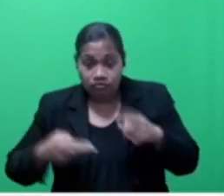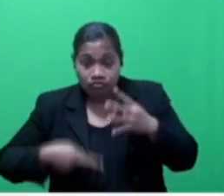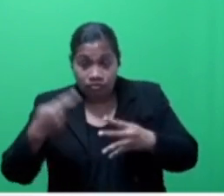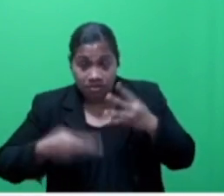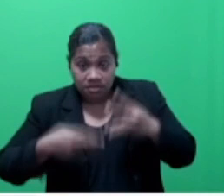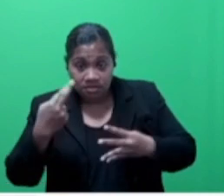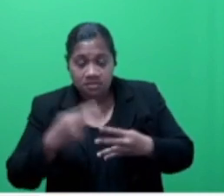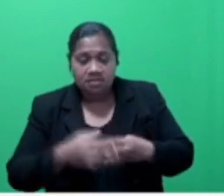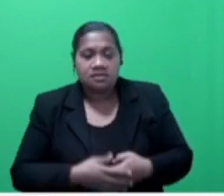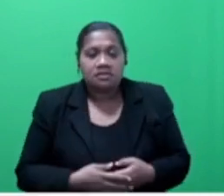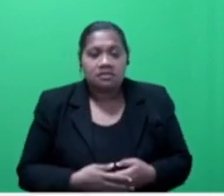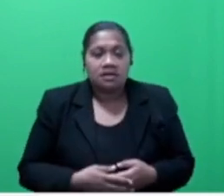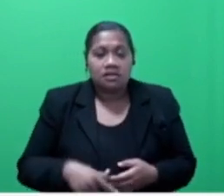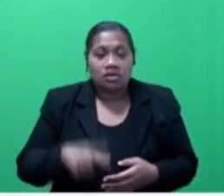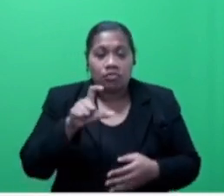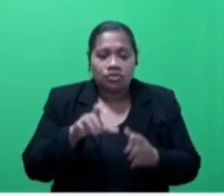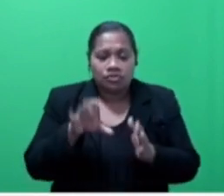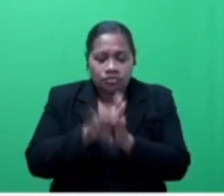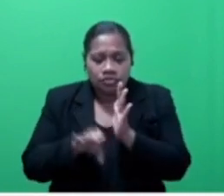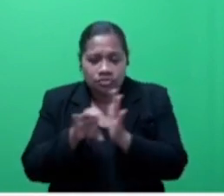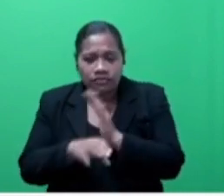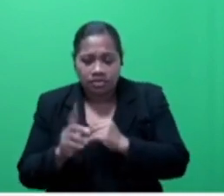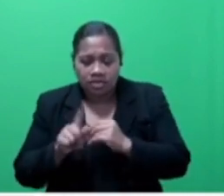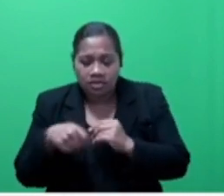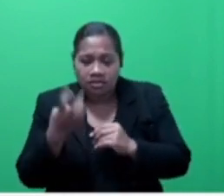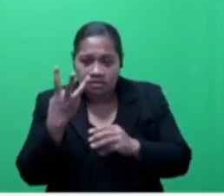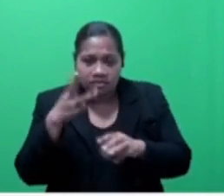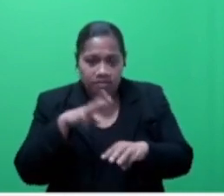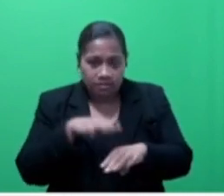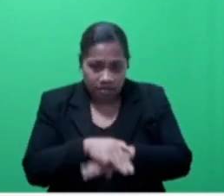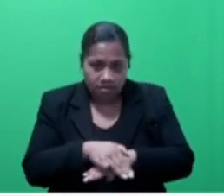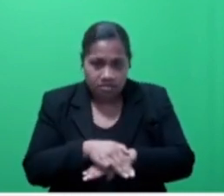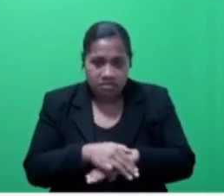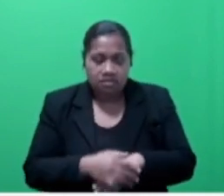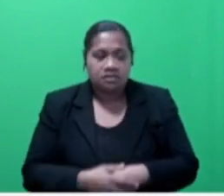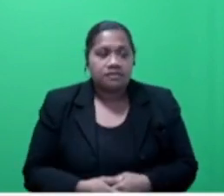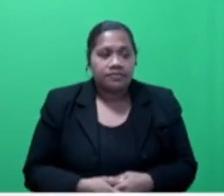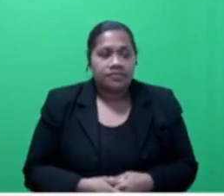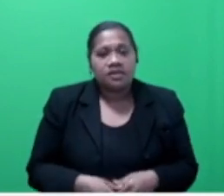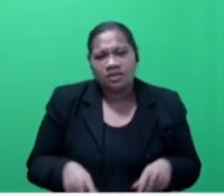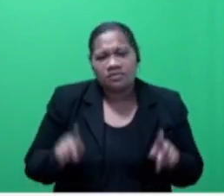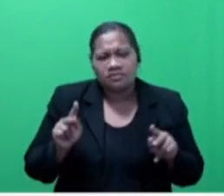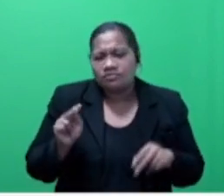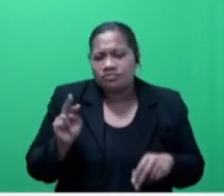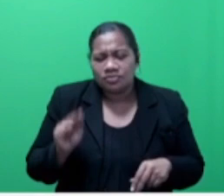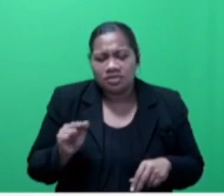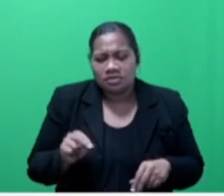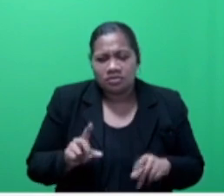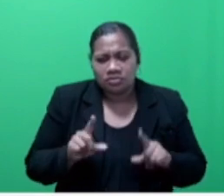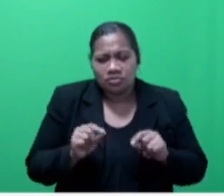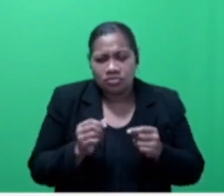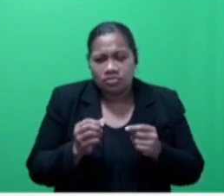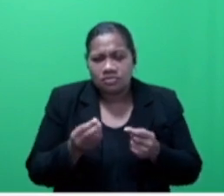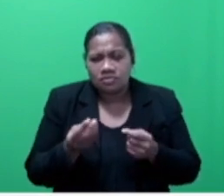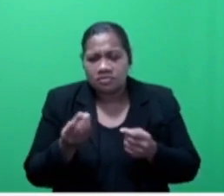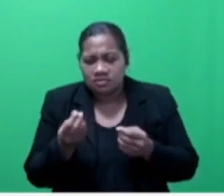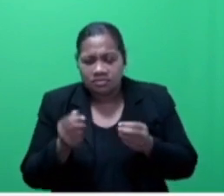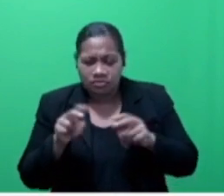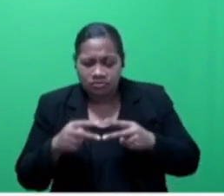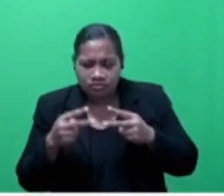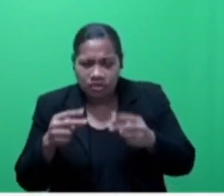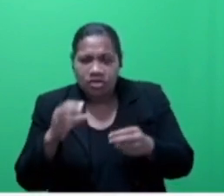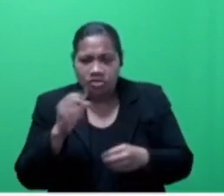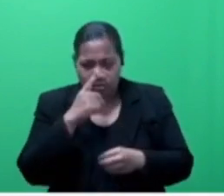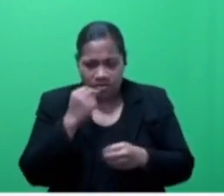and commodity price over the next few months, and if necessary, we may consider additional temporary fiscal measures to shield Fijians from volatile global price